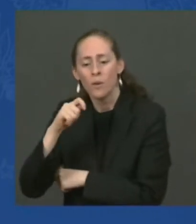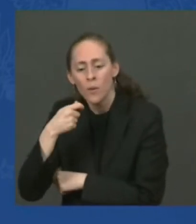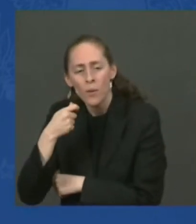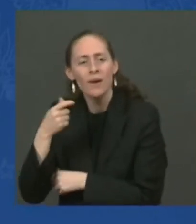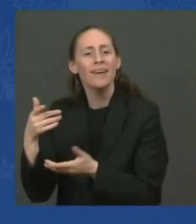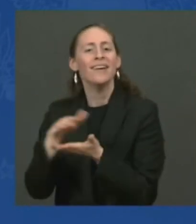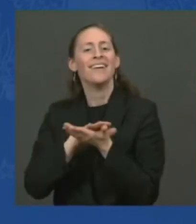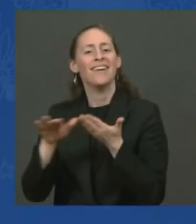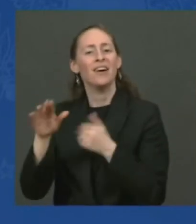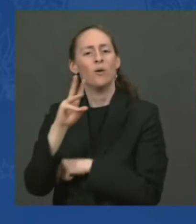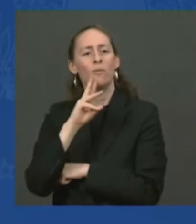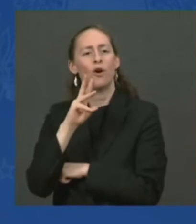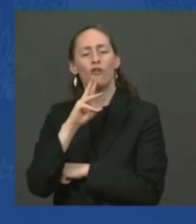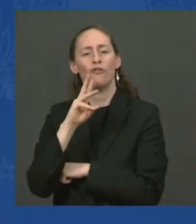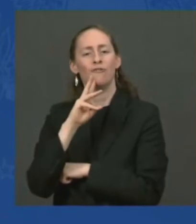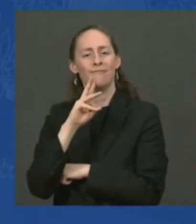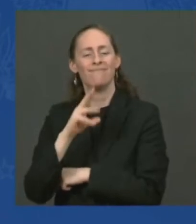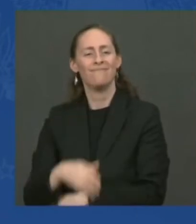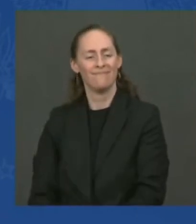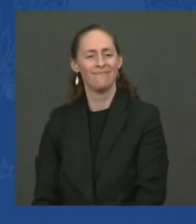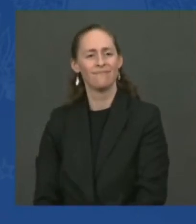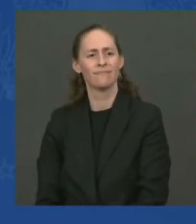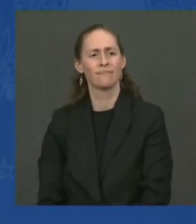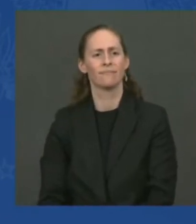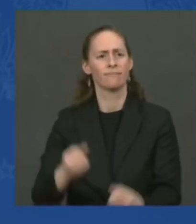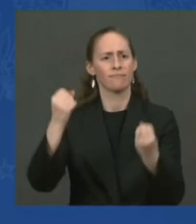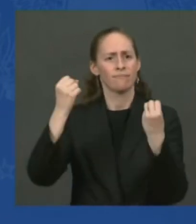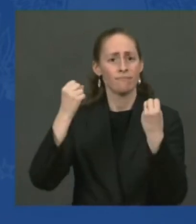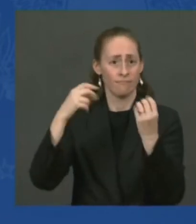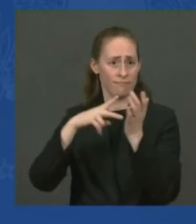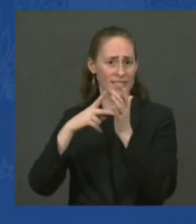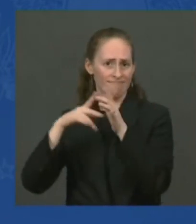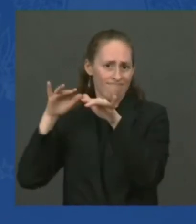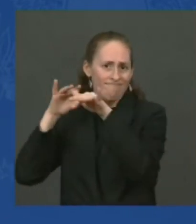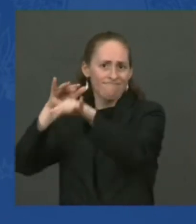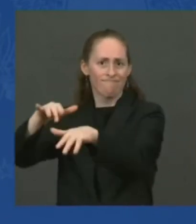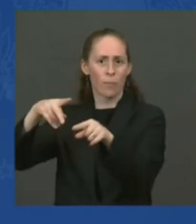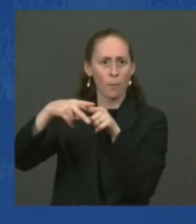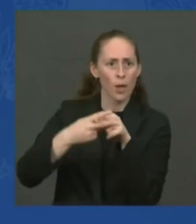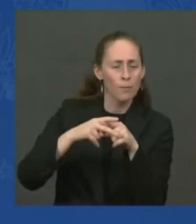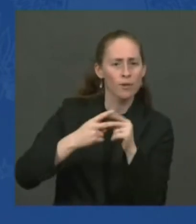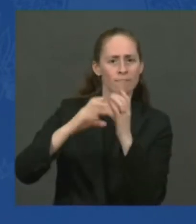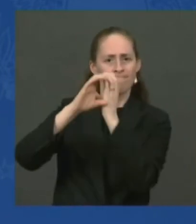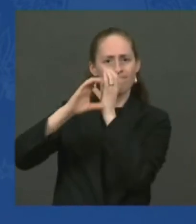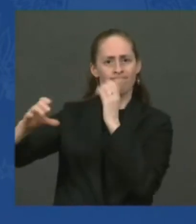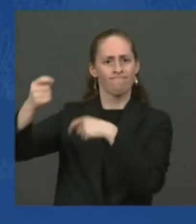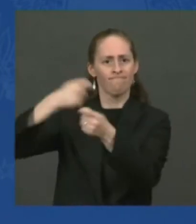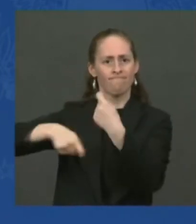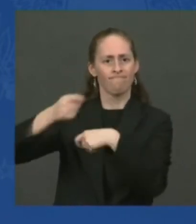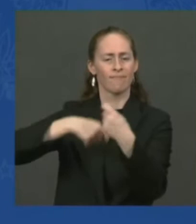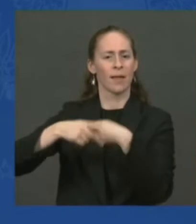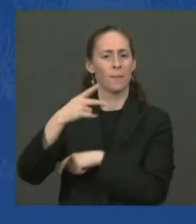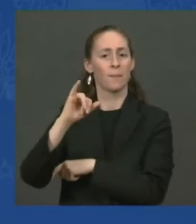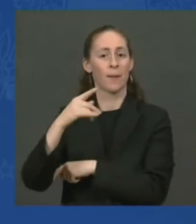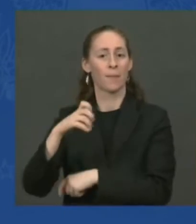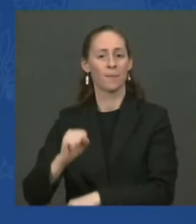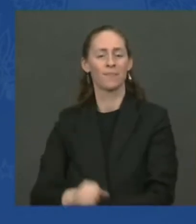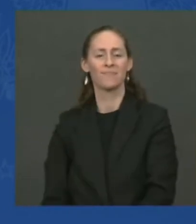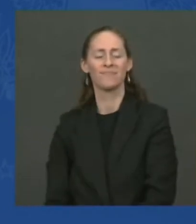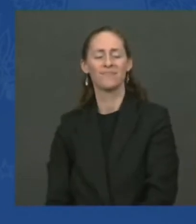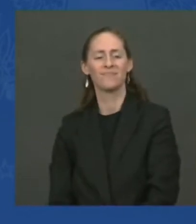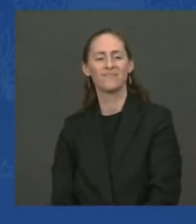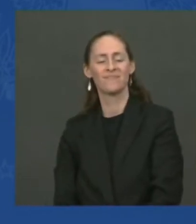And tens of thousands of plumbers and pipe fitters are going to get work done in good-paying jobs. Folks, as we